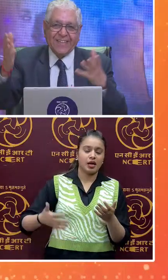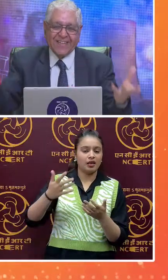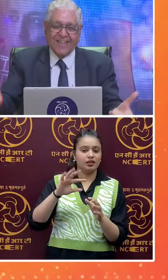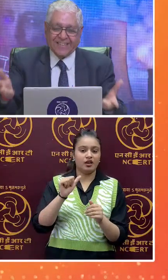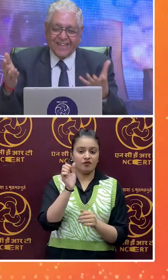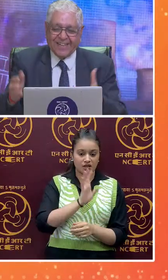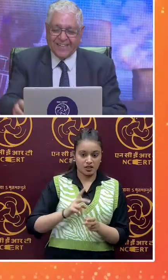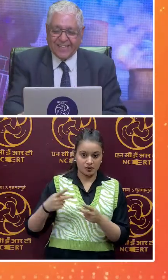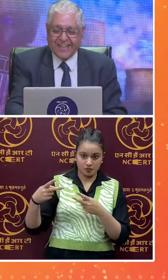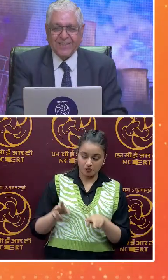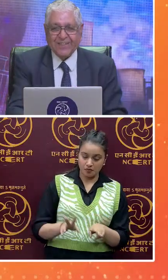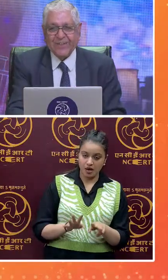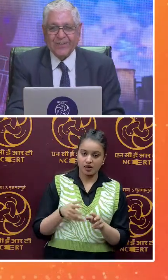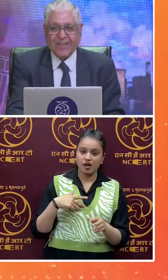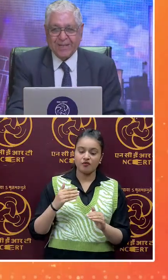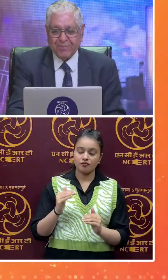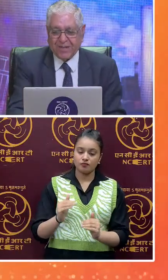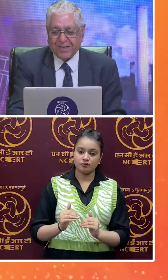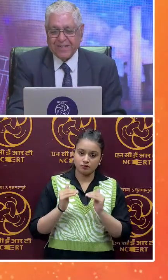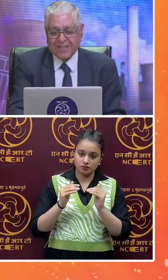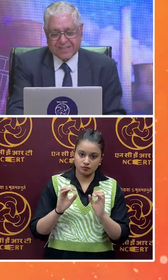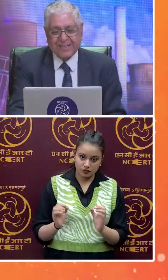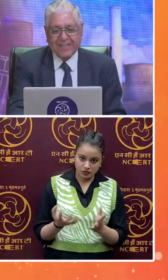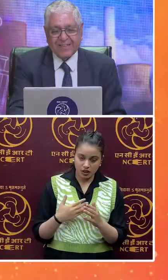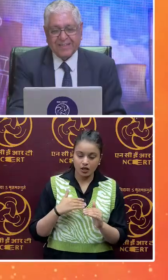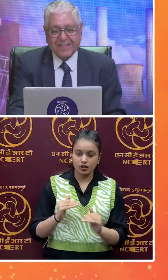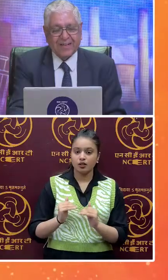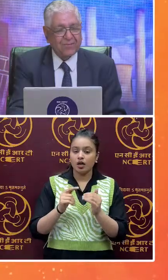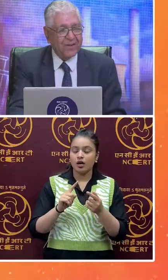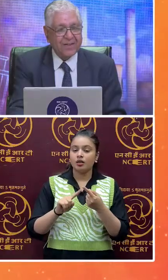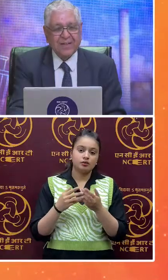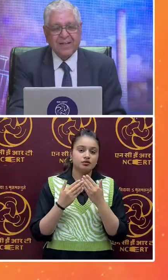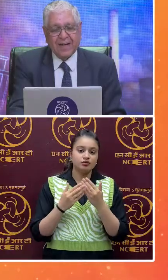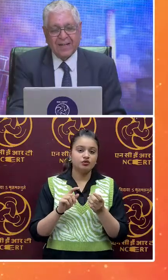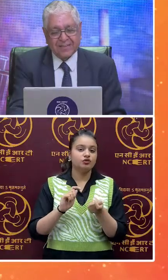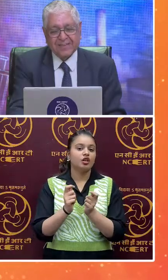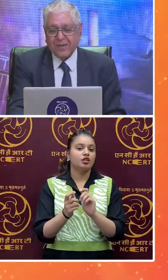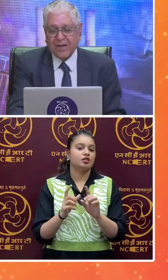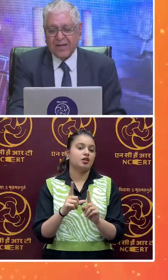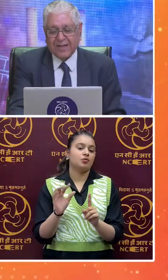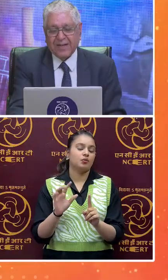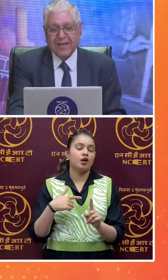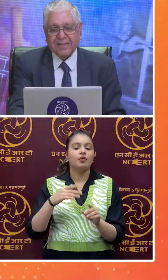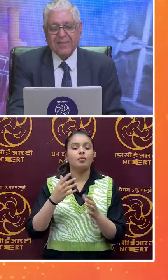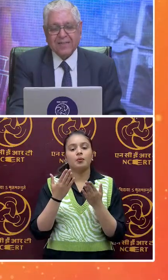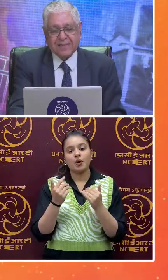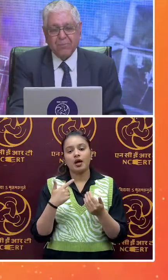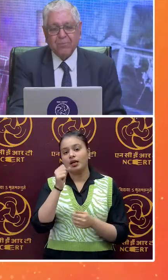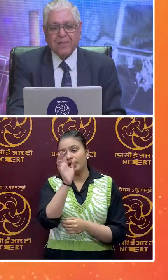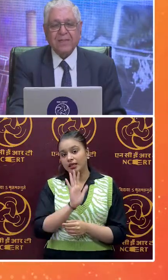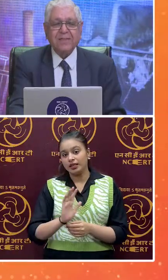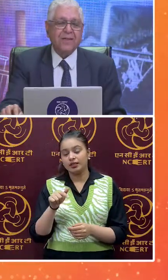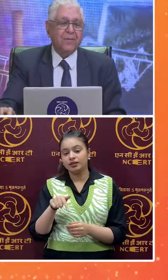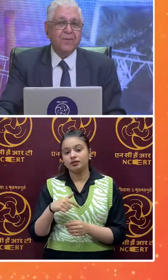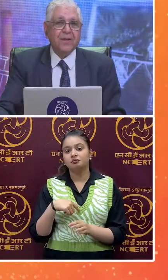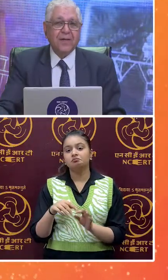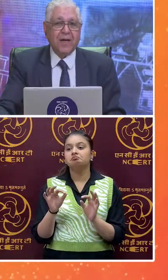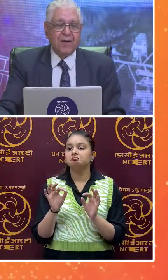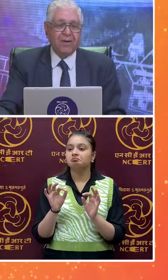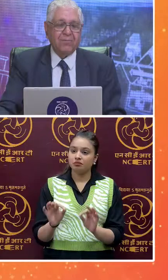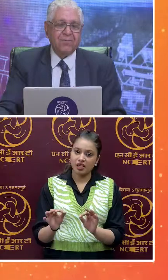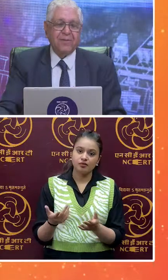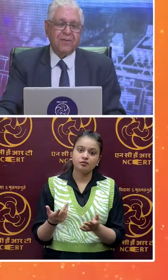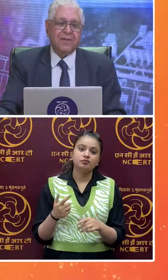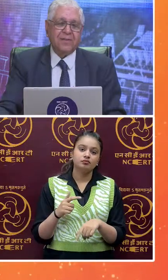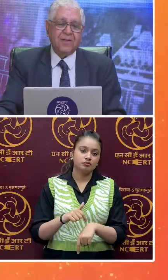India and starting the high resolution NMR studied in TIFR, and this is why India has some presence in